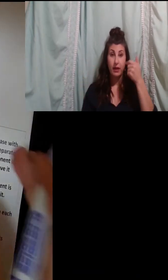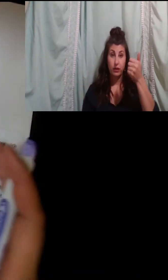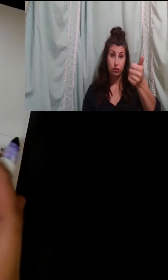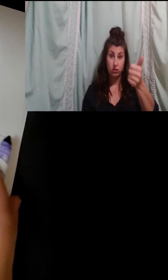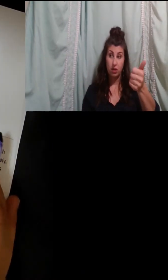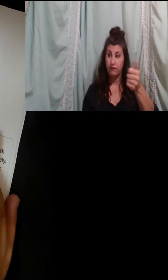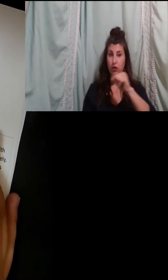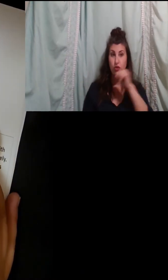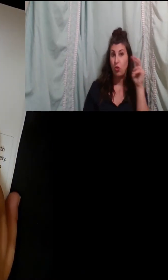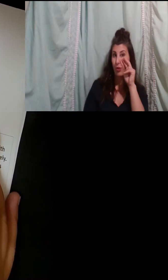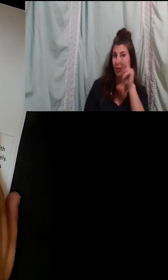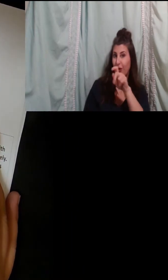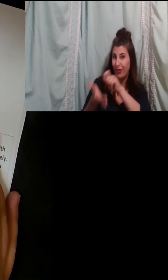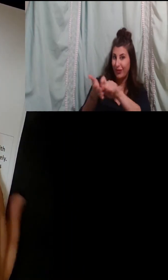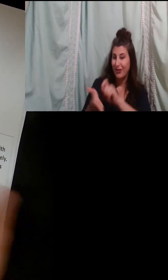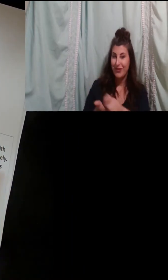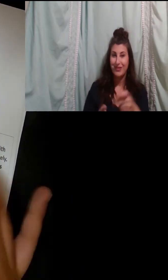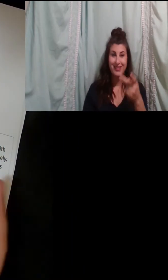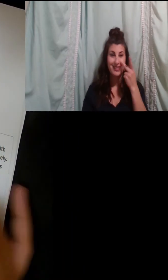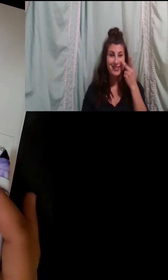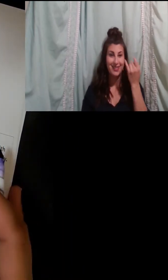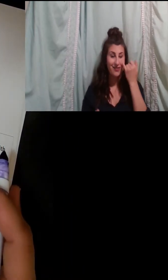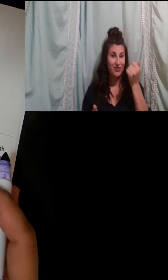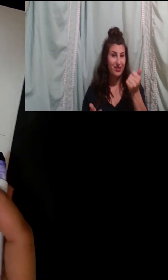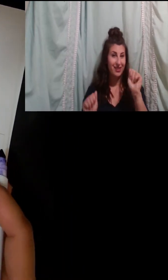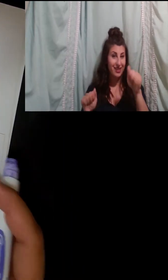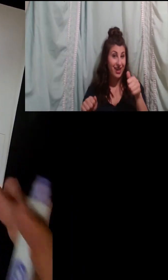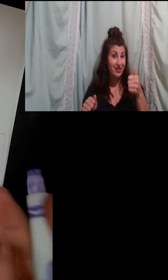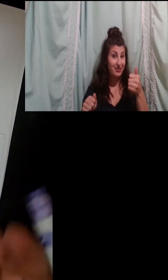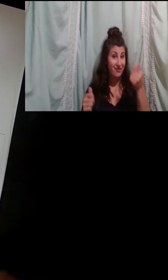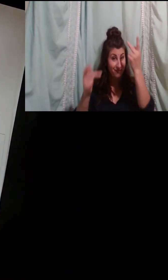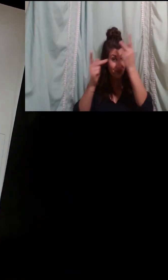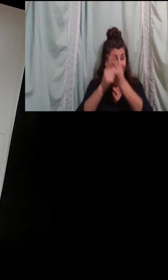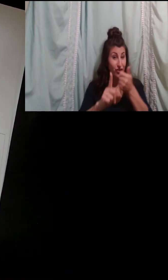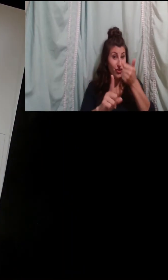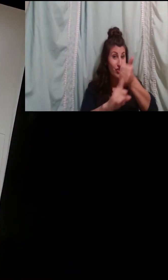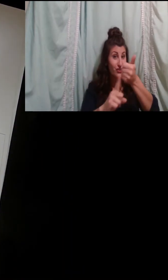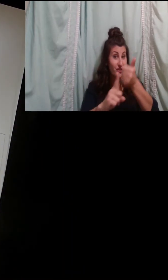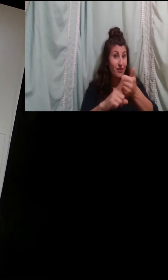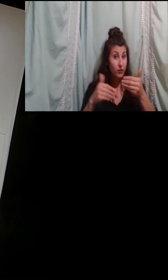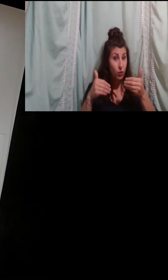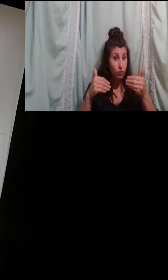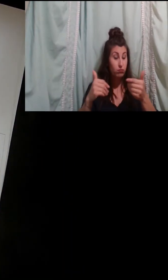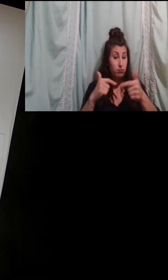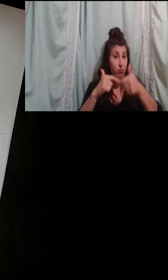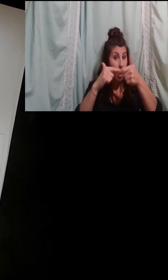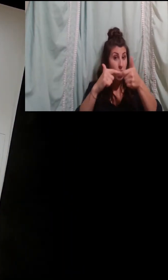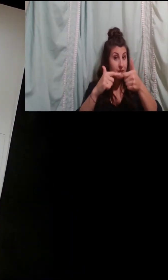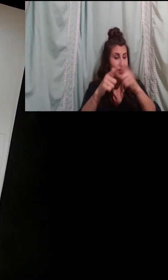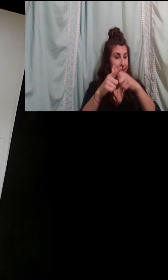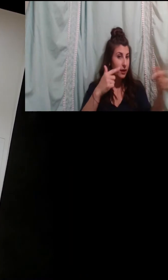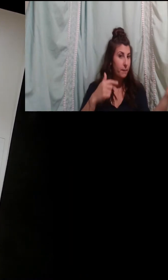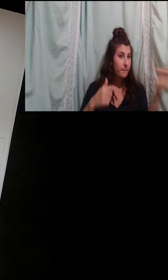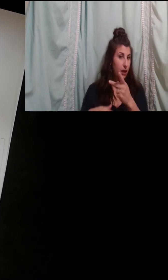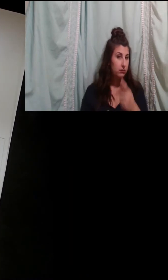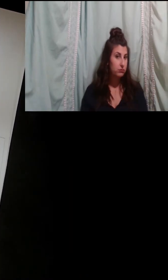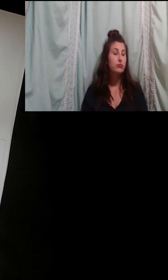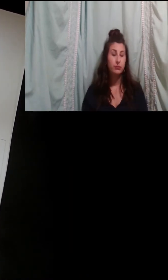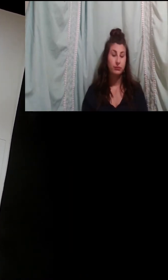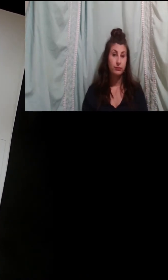try it on your own without looking at your notes and see if you can do this problem again on your own. So go ahead and then pause and then come